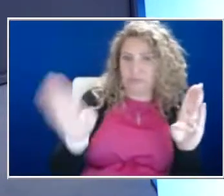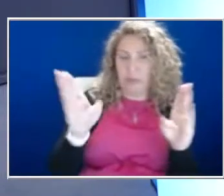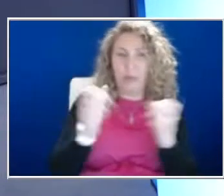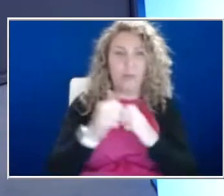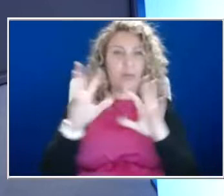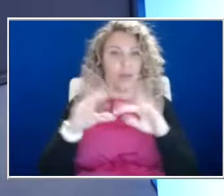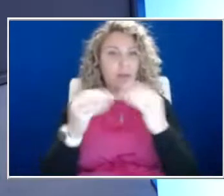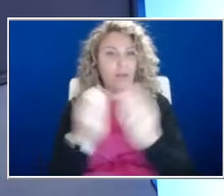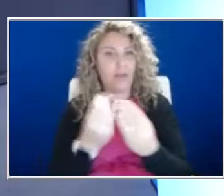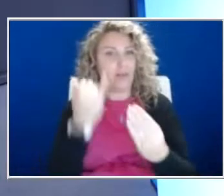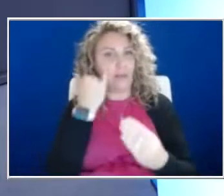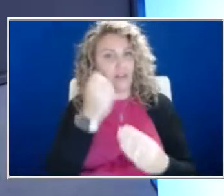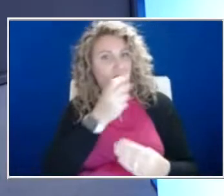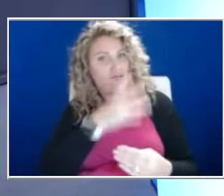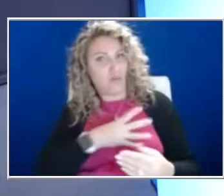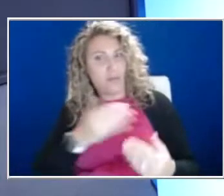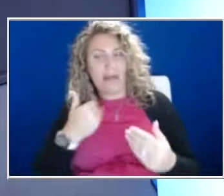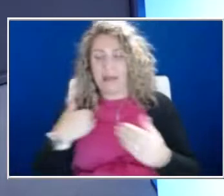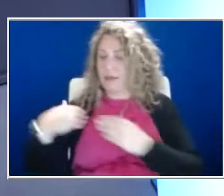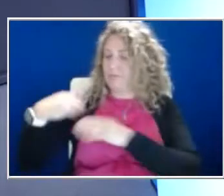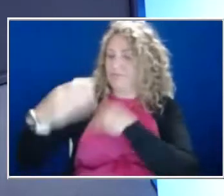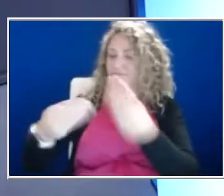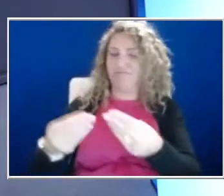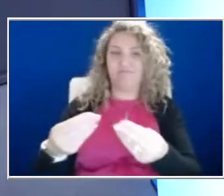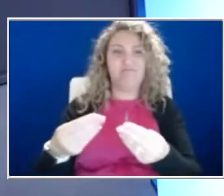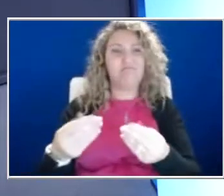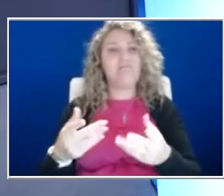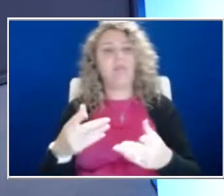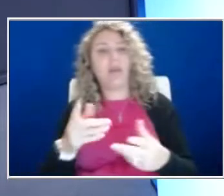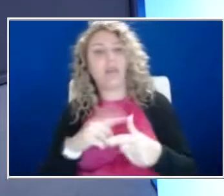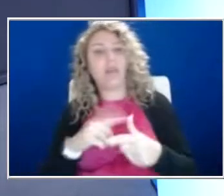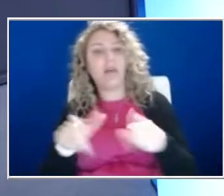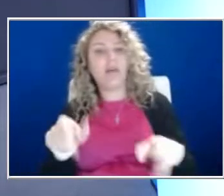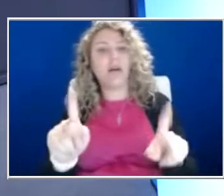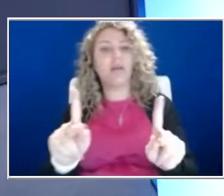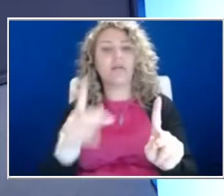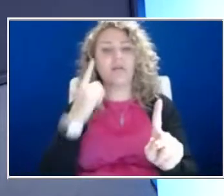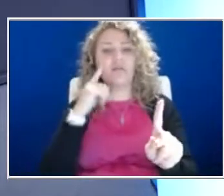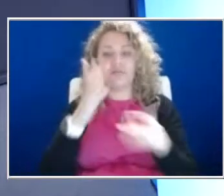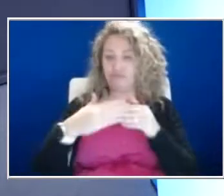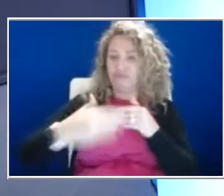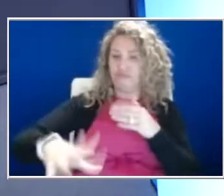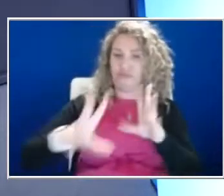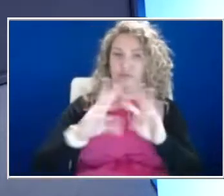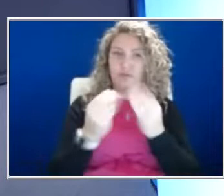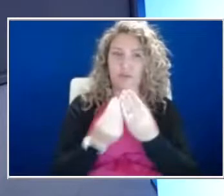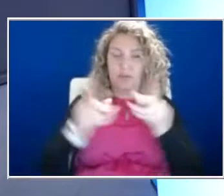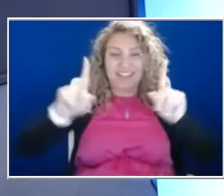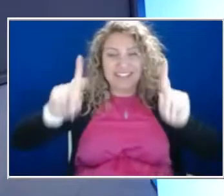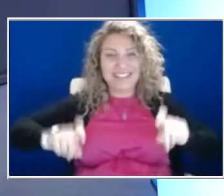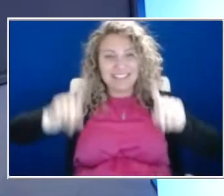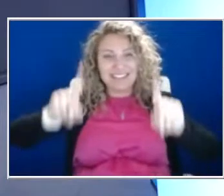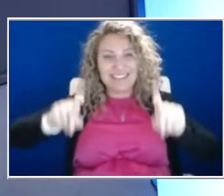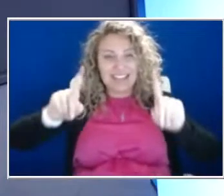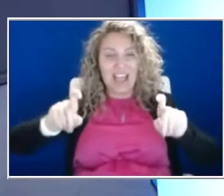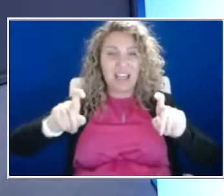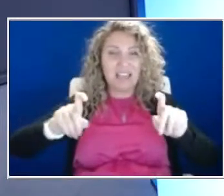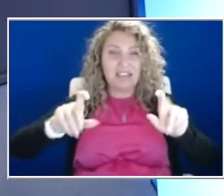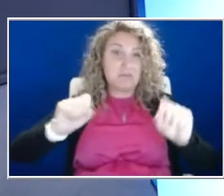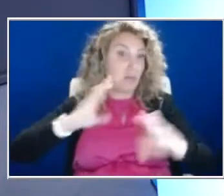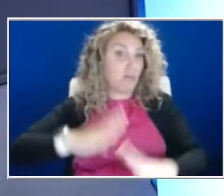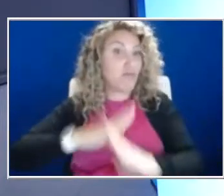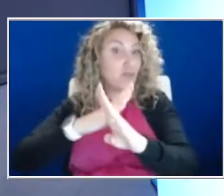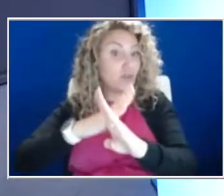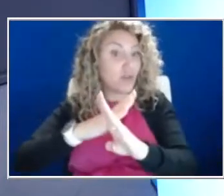have a genetic mutation, then it's an opportunity for the rest of the family to undergo testing, and maybe we can prevent